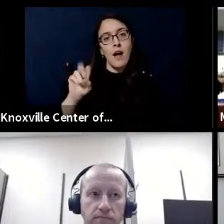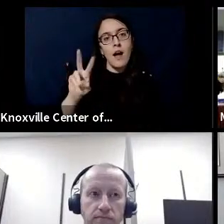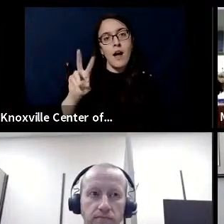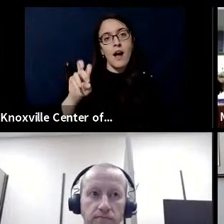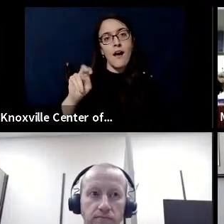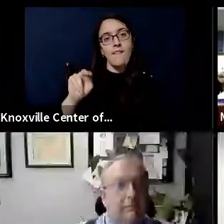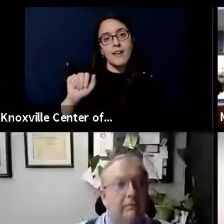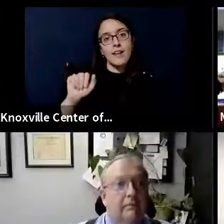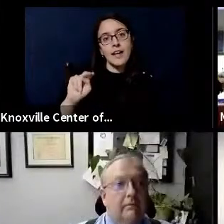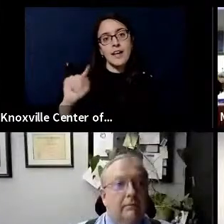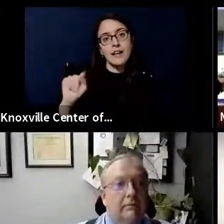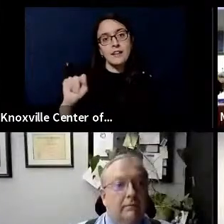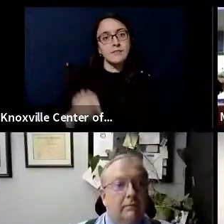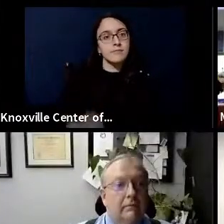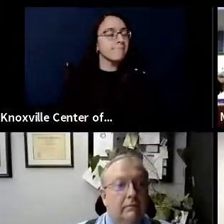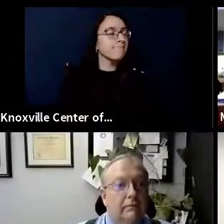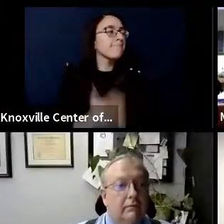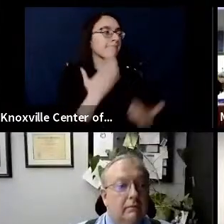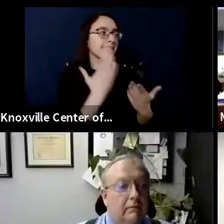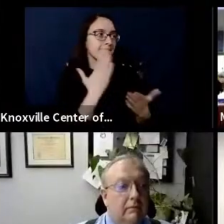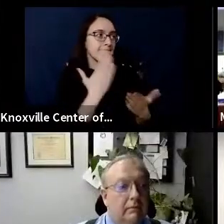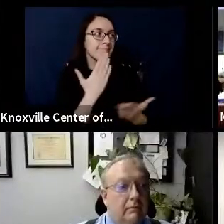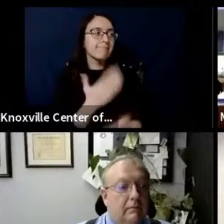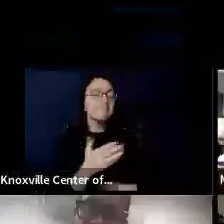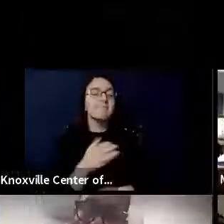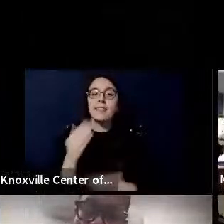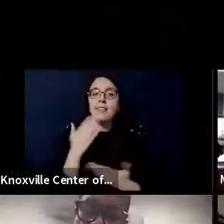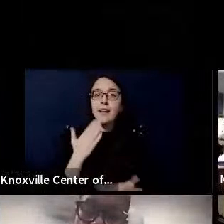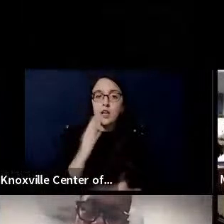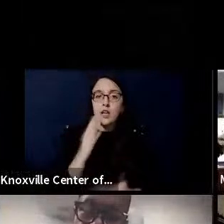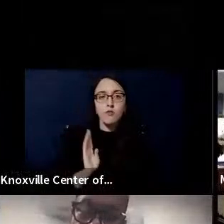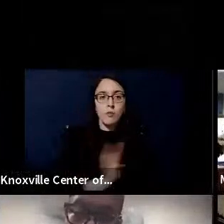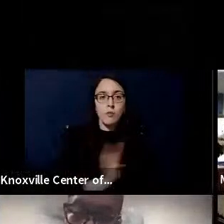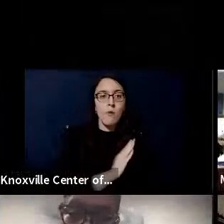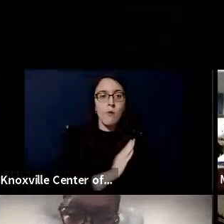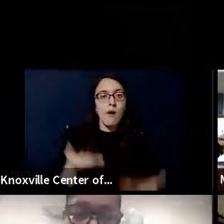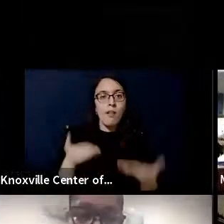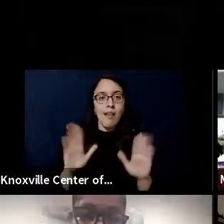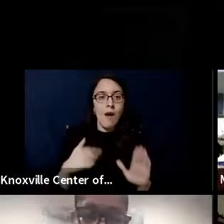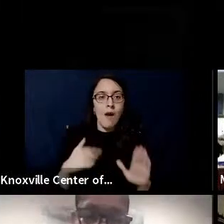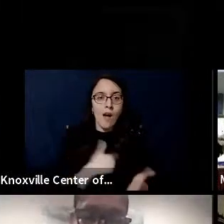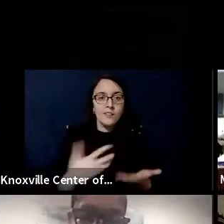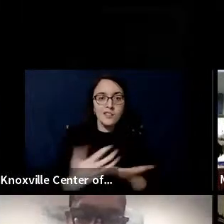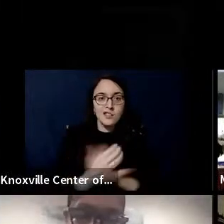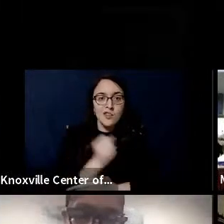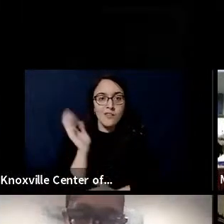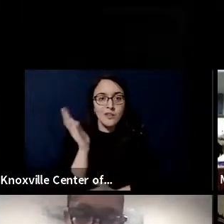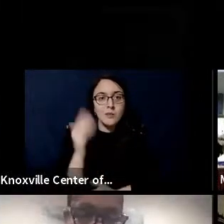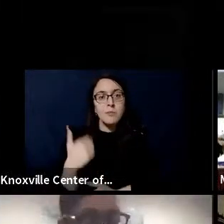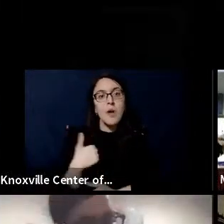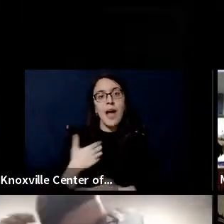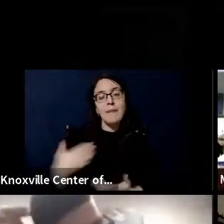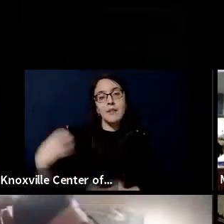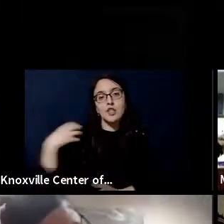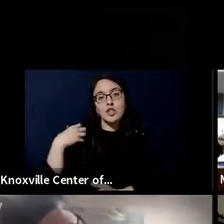Thanks, James, and thanks to the board for giving us the opportunity to speak. I'm Dr. Mark Brown. I'm the Chief Medical